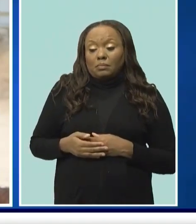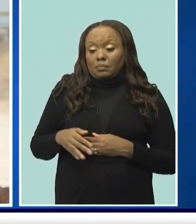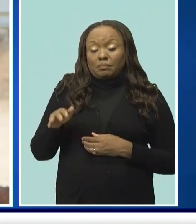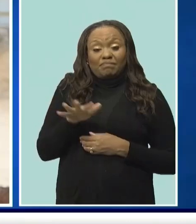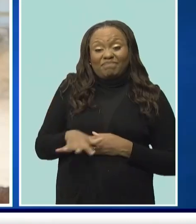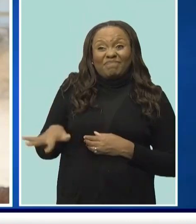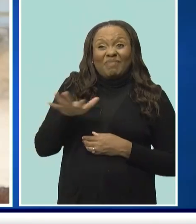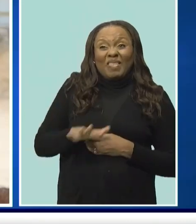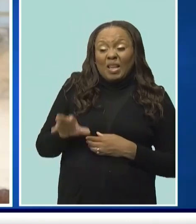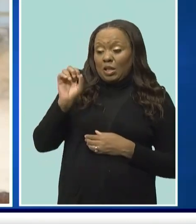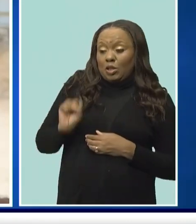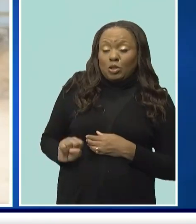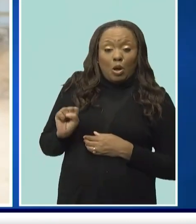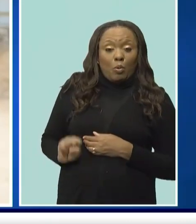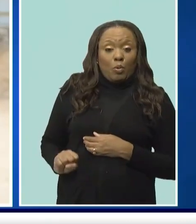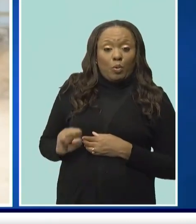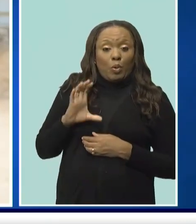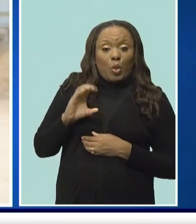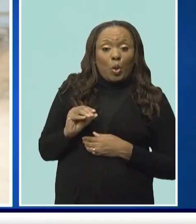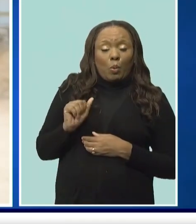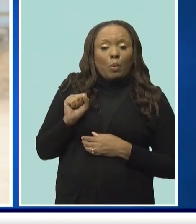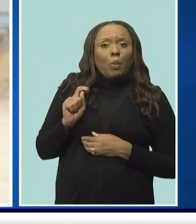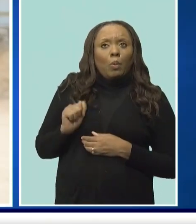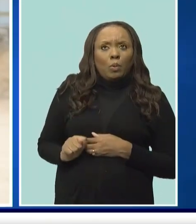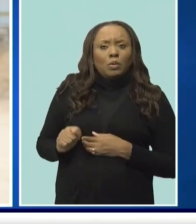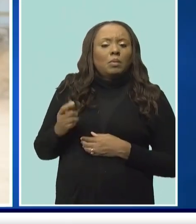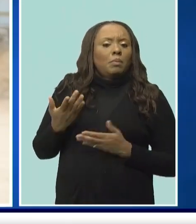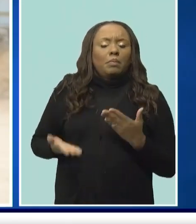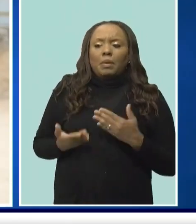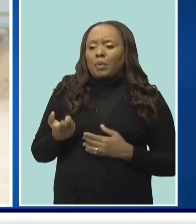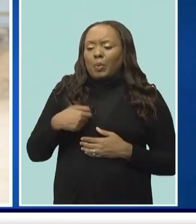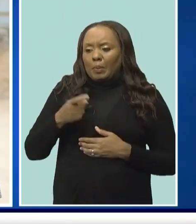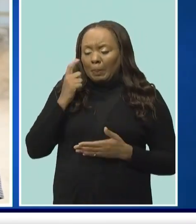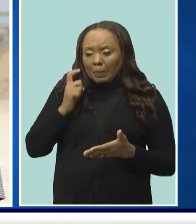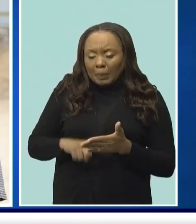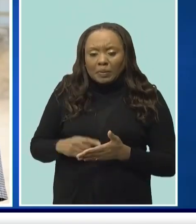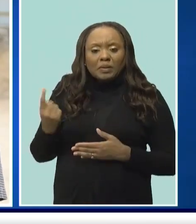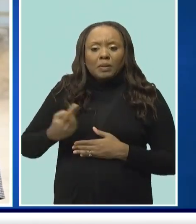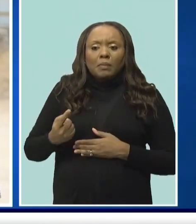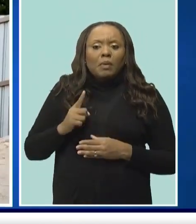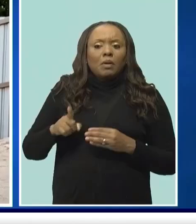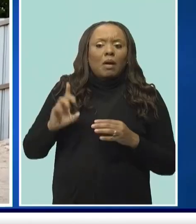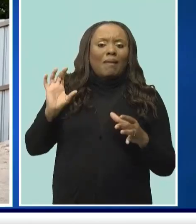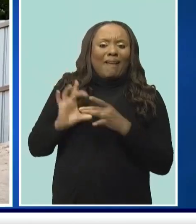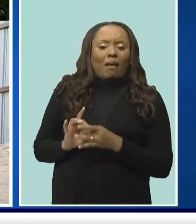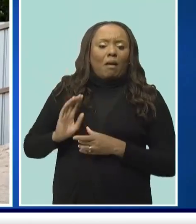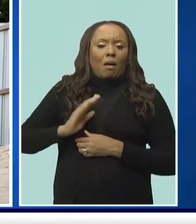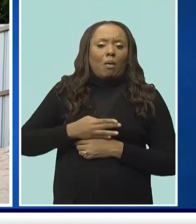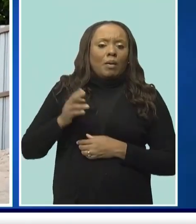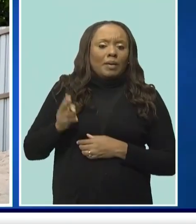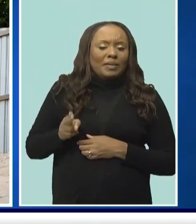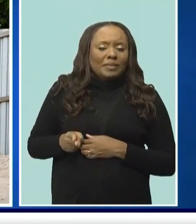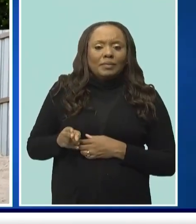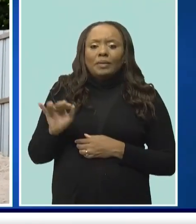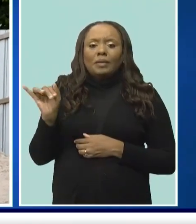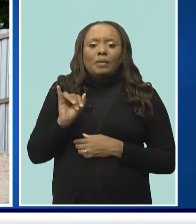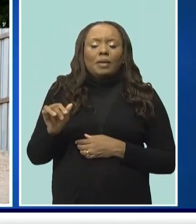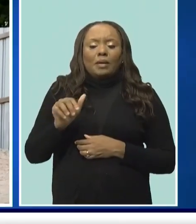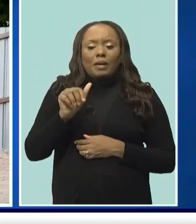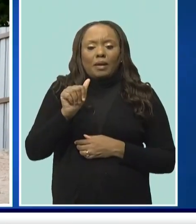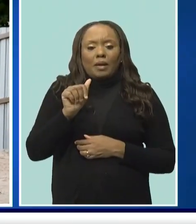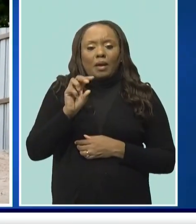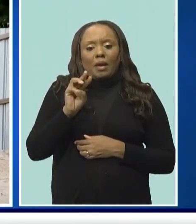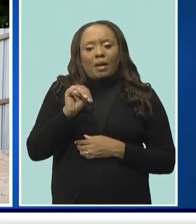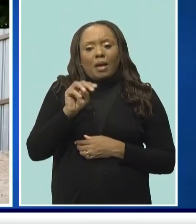looking at materials speaking to our Amerindian past as well as our historic past. Project manager James Edgell